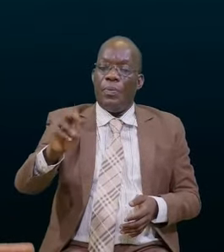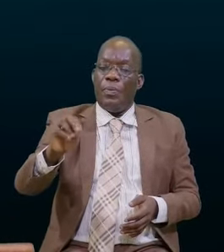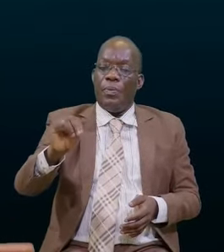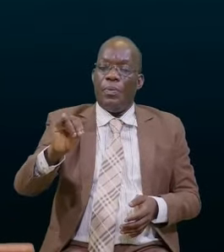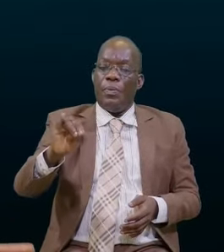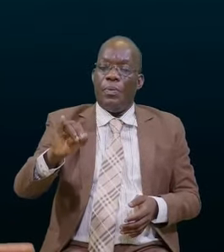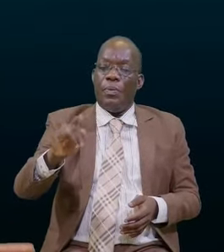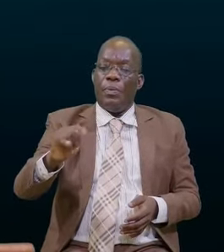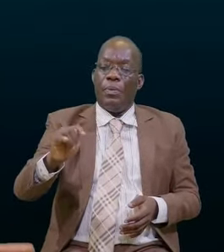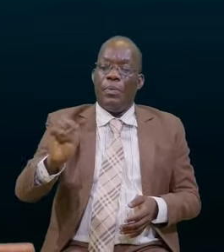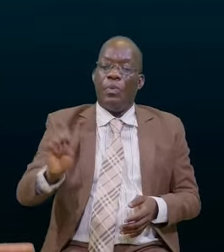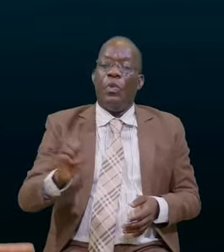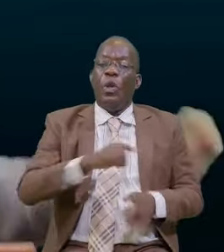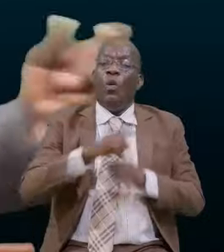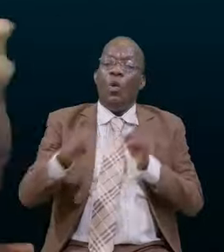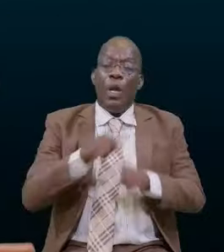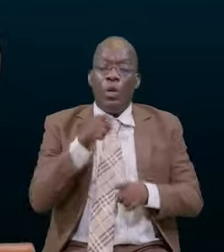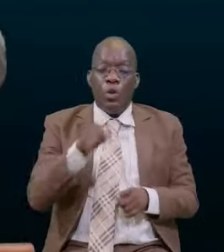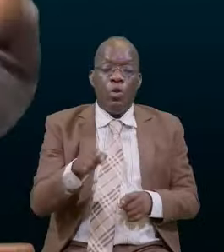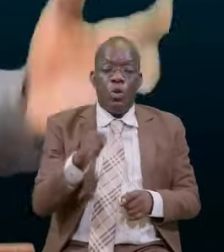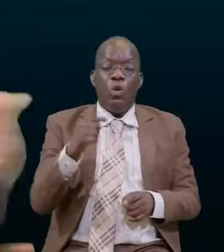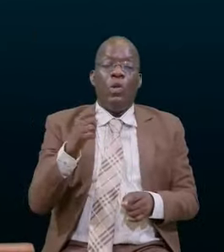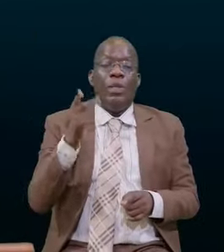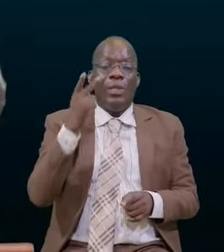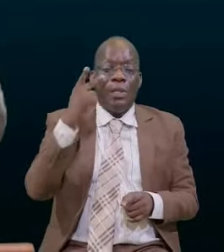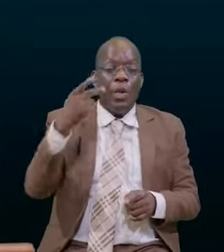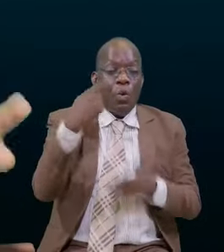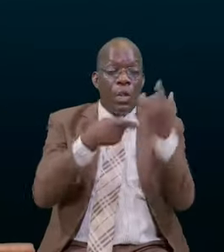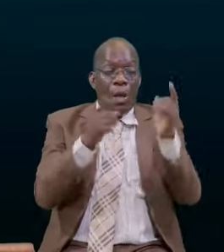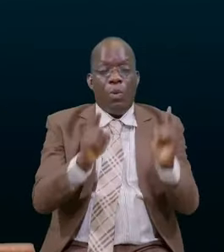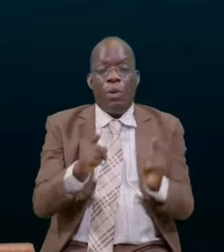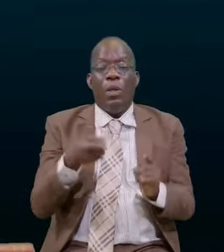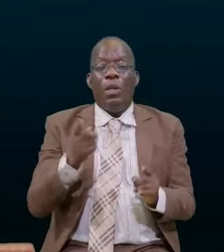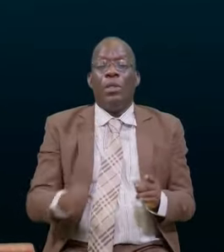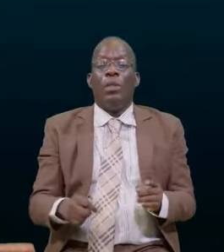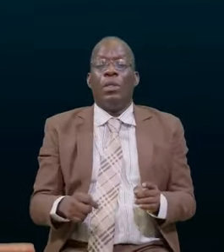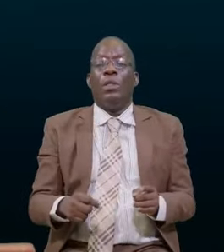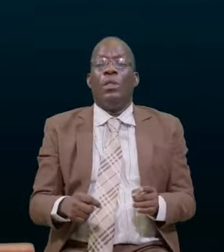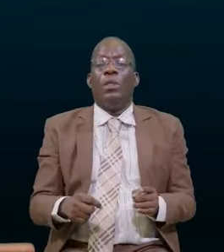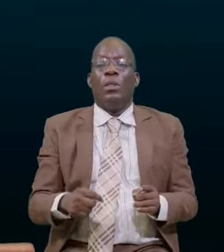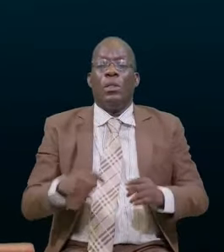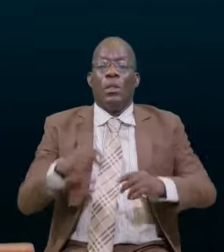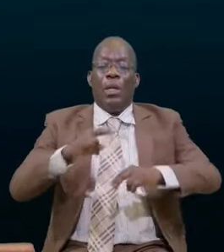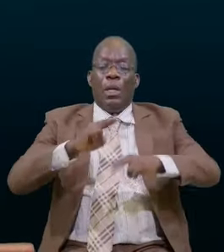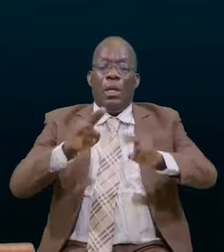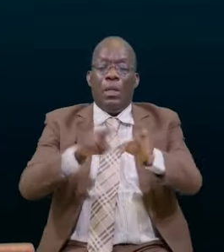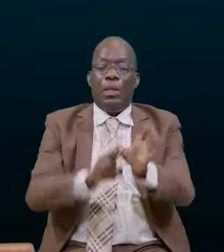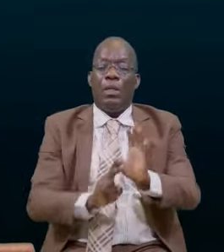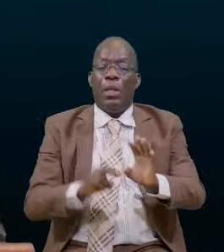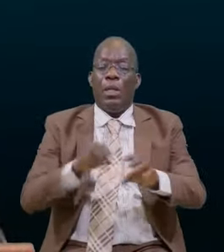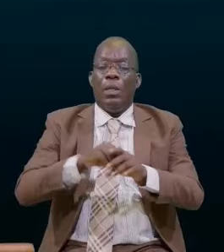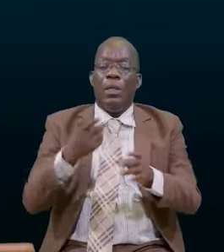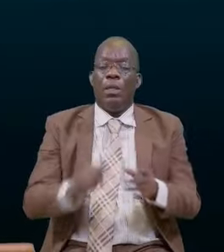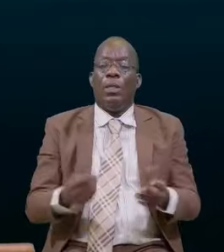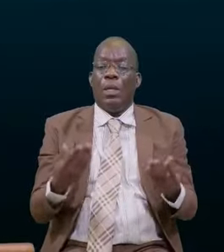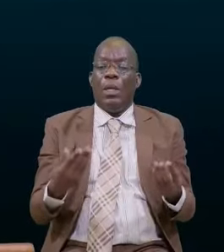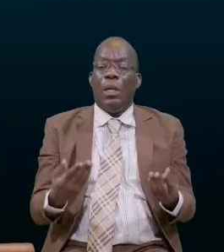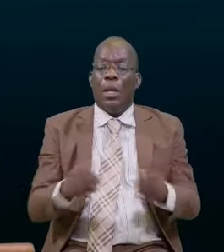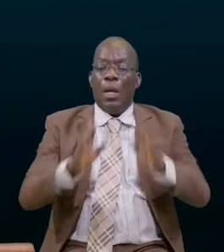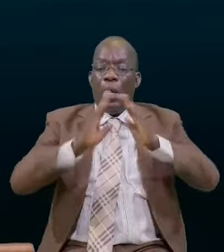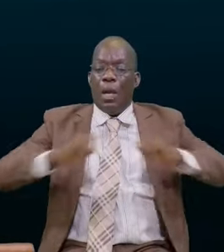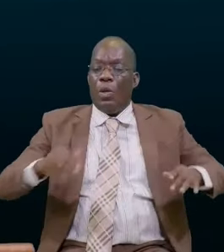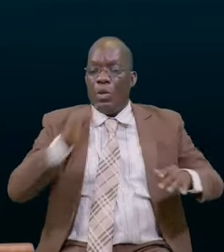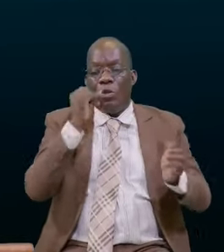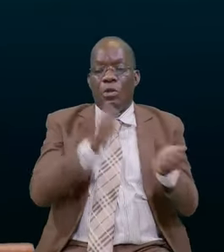what is happening when he starts working on the furniture the furniture in the house will be destroyed because you have allowed it and you